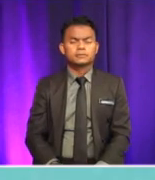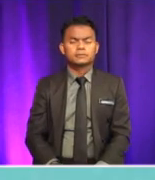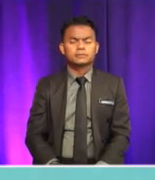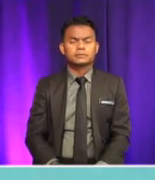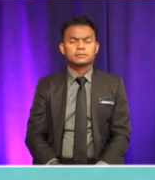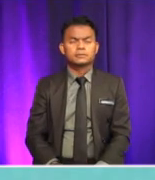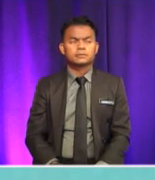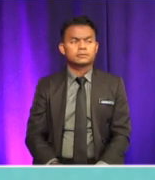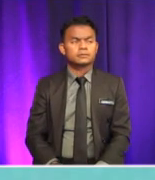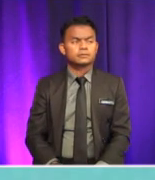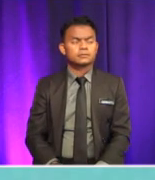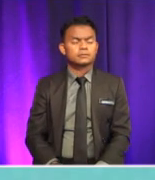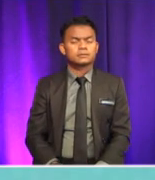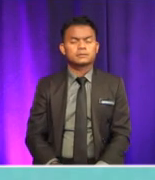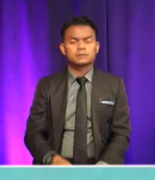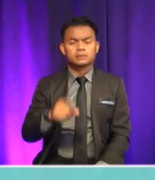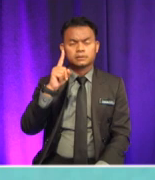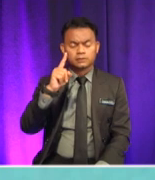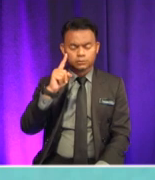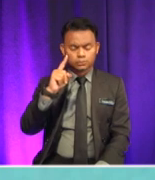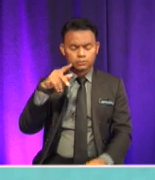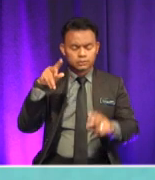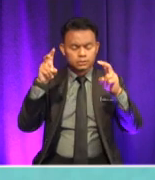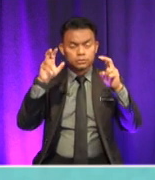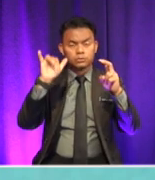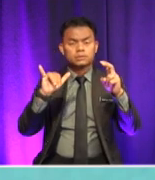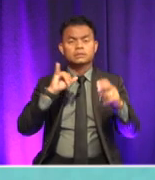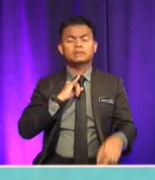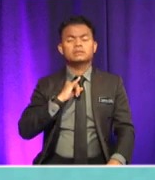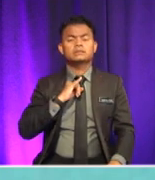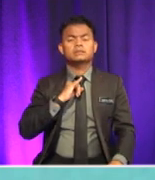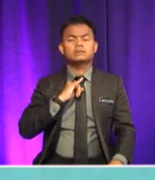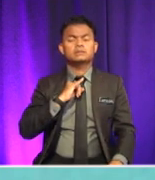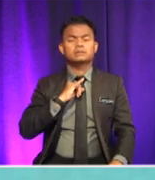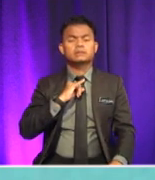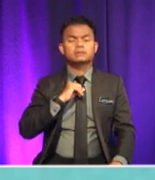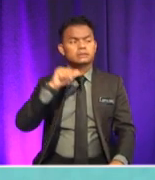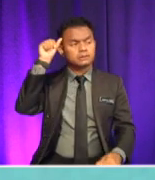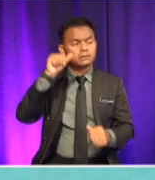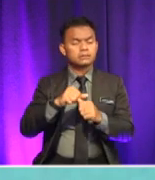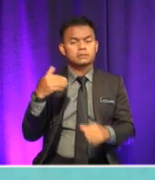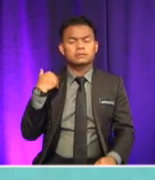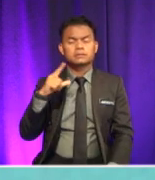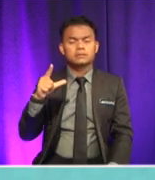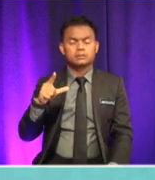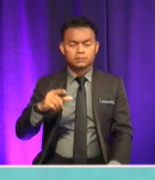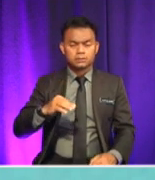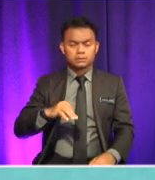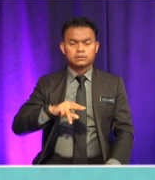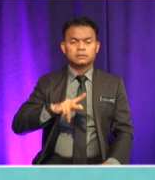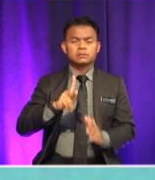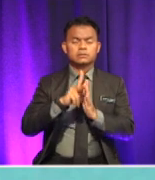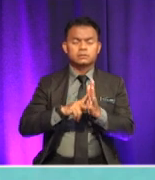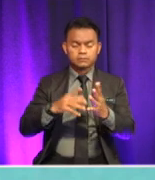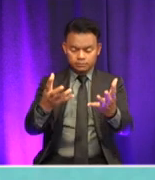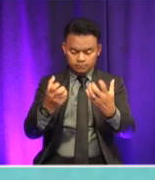So one of the themes that I remember from the story is determination. Mm-hmm. In this story, Lani wanted to do things beside her